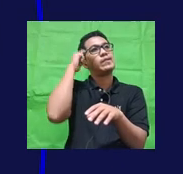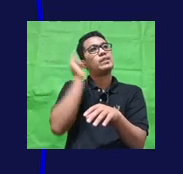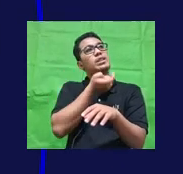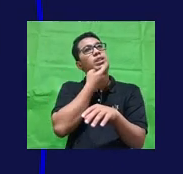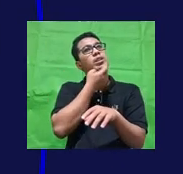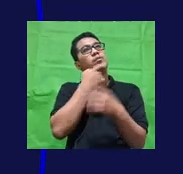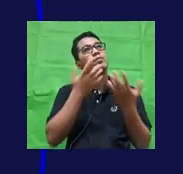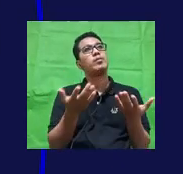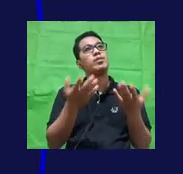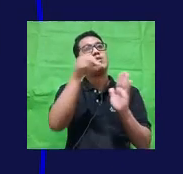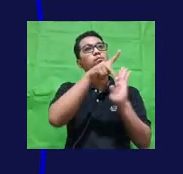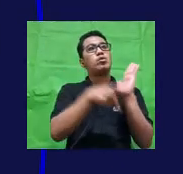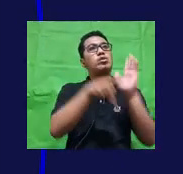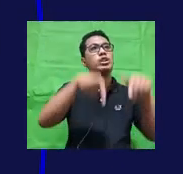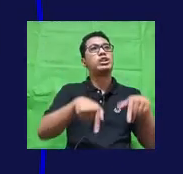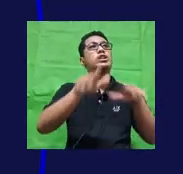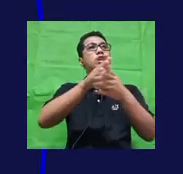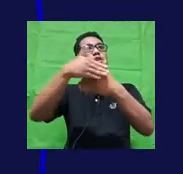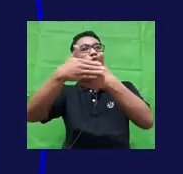longer time and a long stay